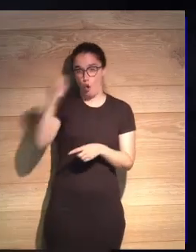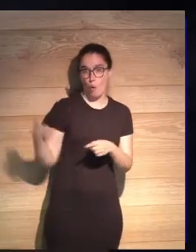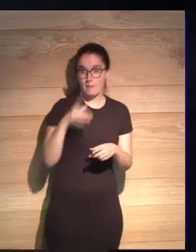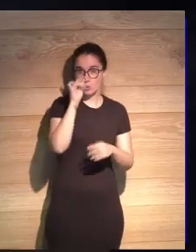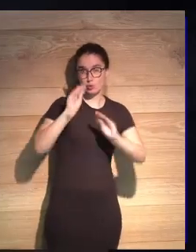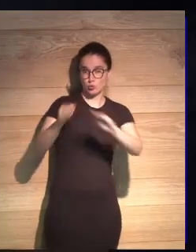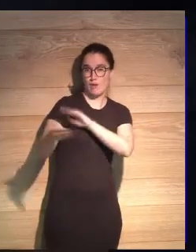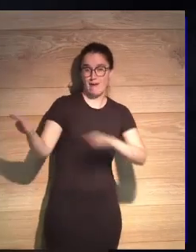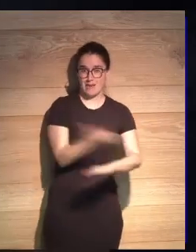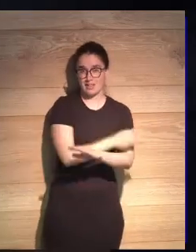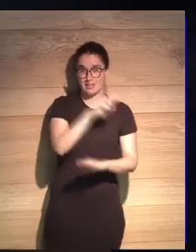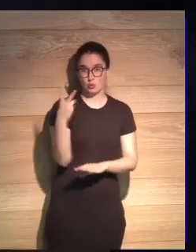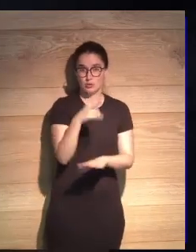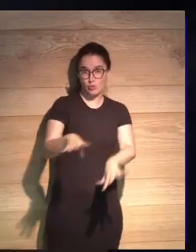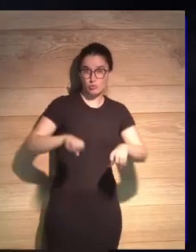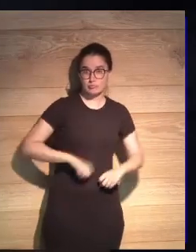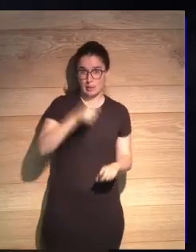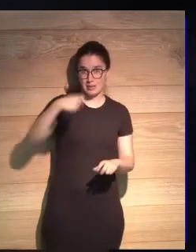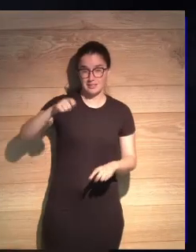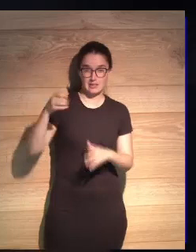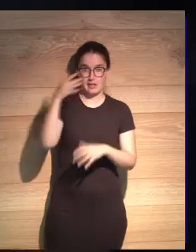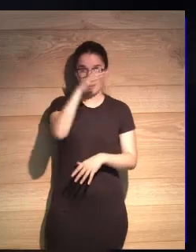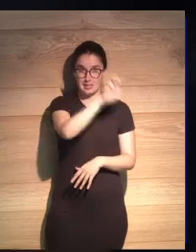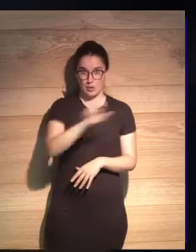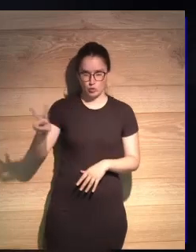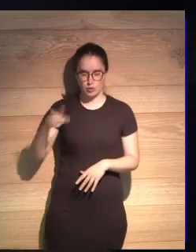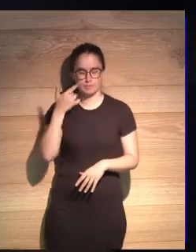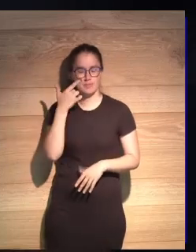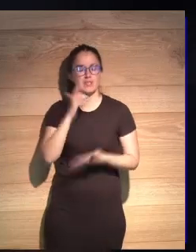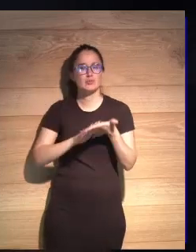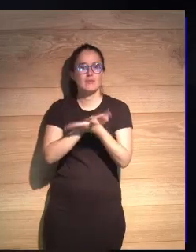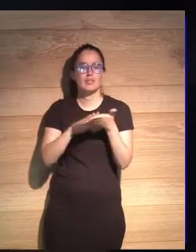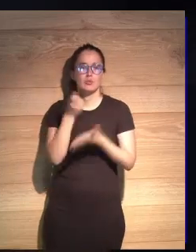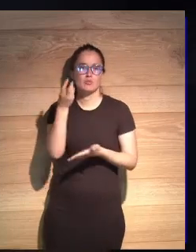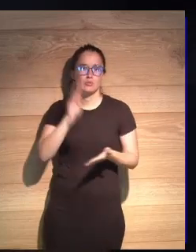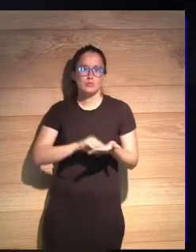That was before the tweet of the re-election of Barack Obama.